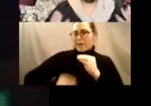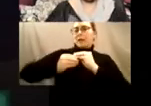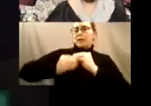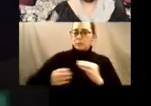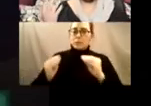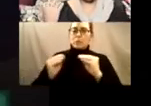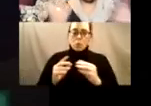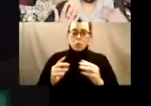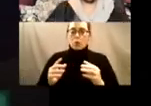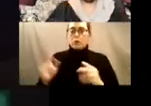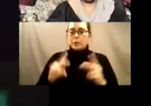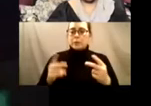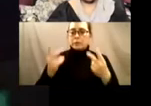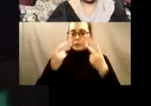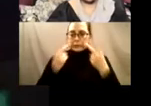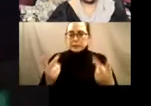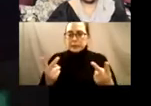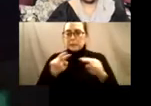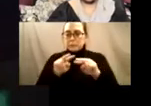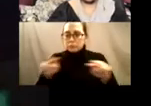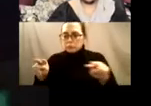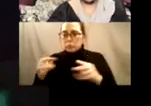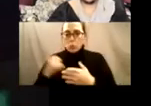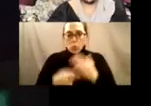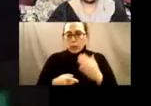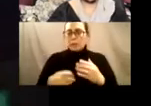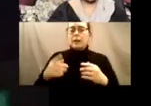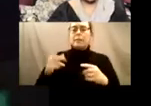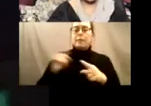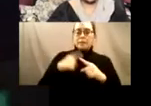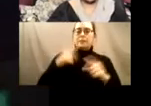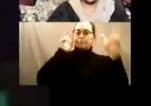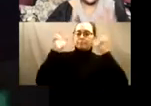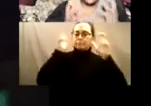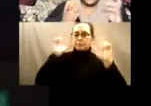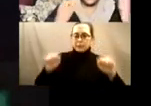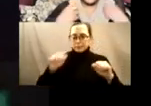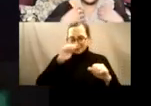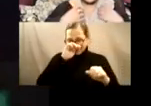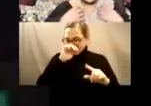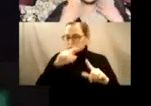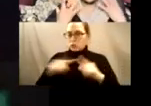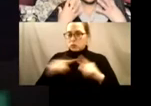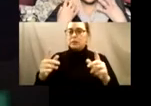viewers and listeners and non-listeners into the work and into the kind of